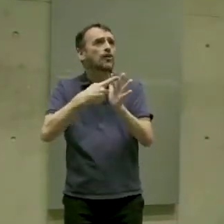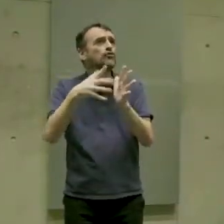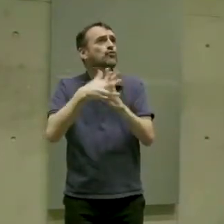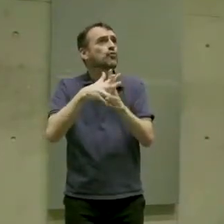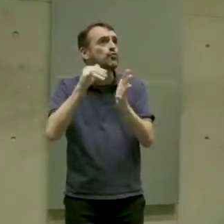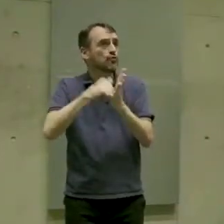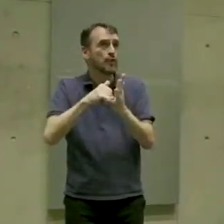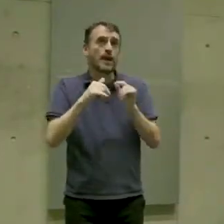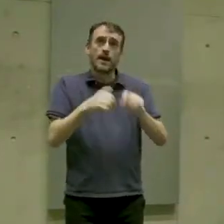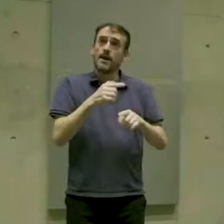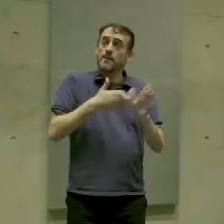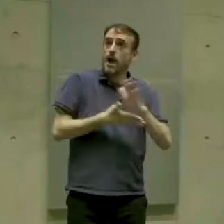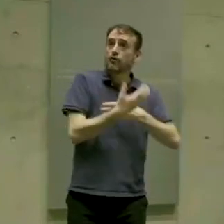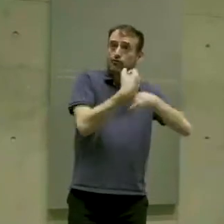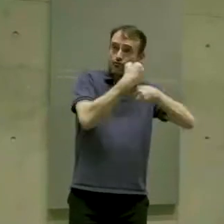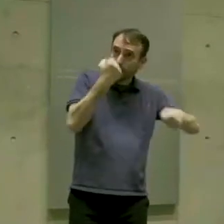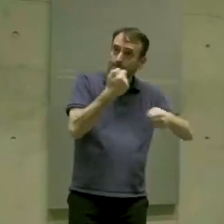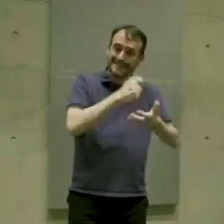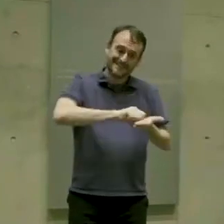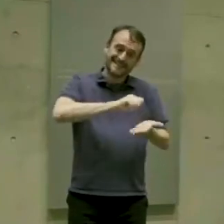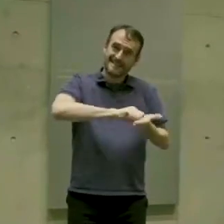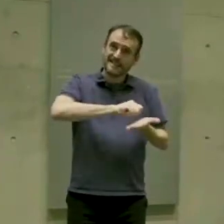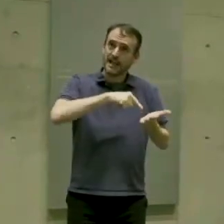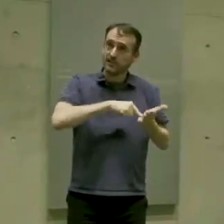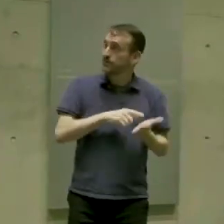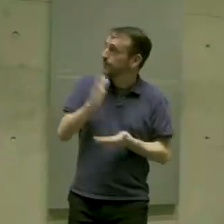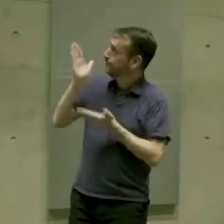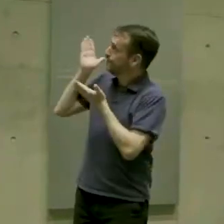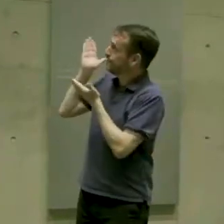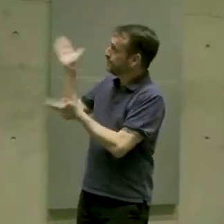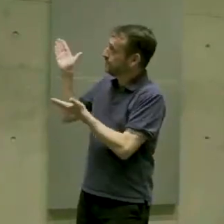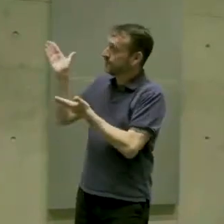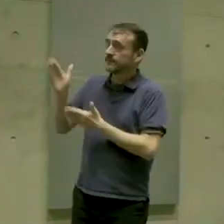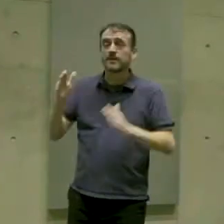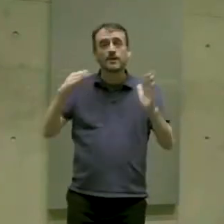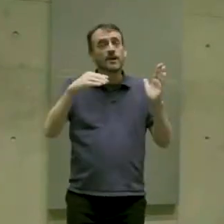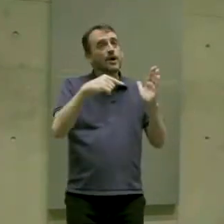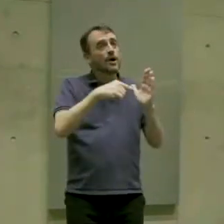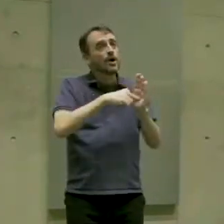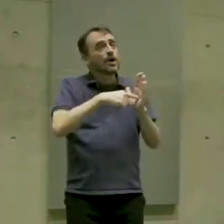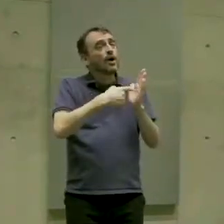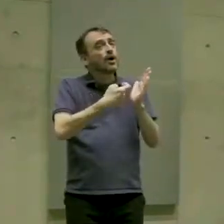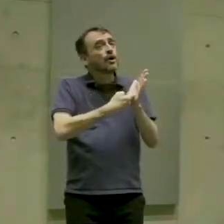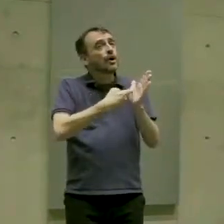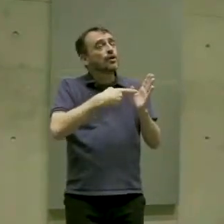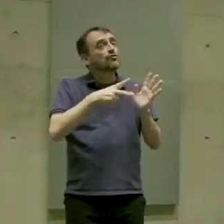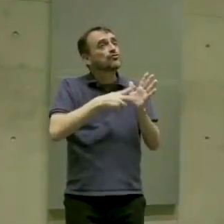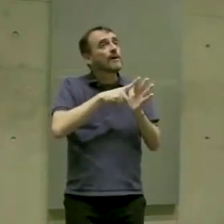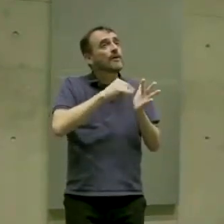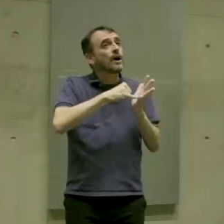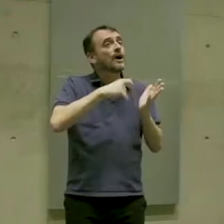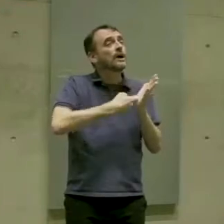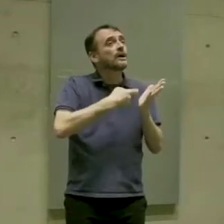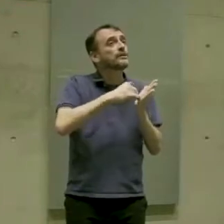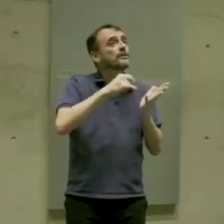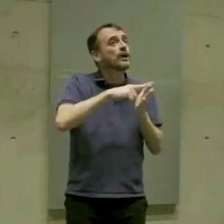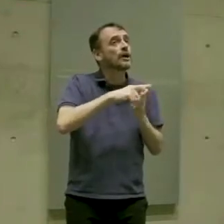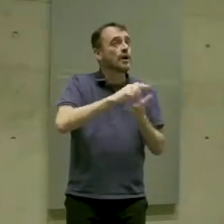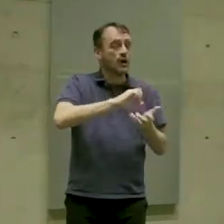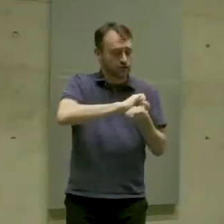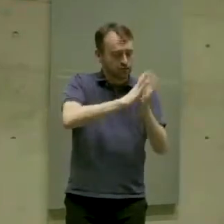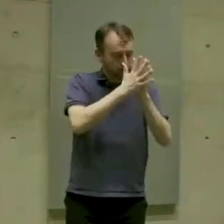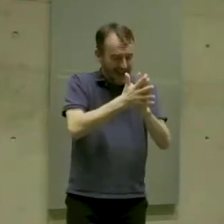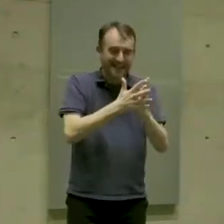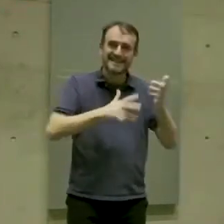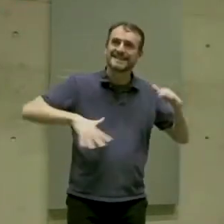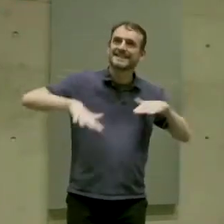undergraduate dissertation, which was Traverse Trashscape, the legacy of text adventure games in Porpentine Charity Heartscape's